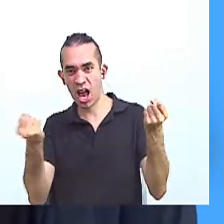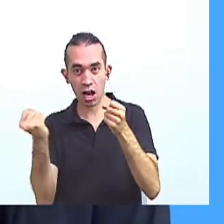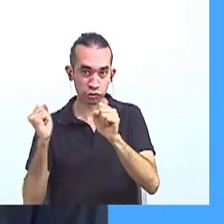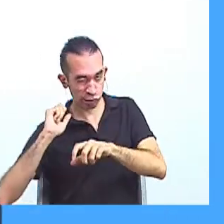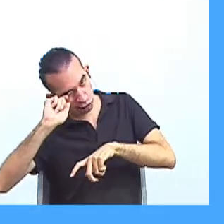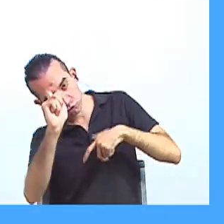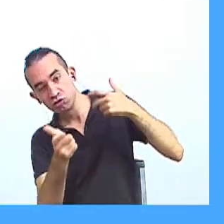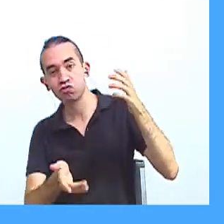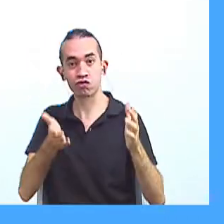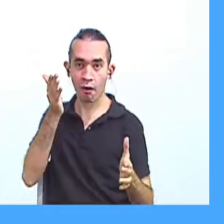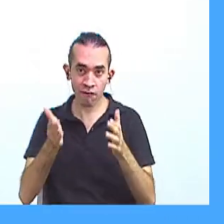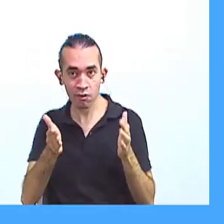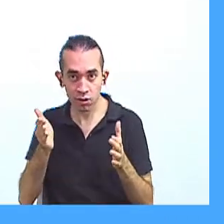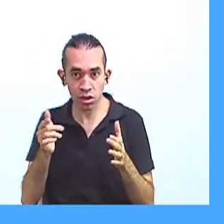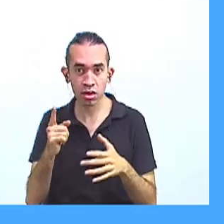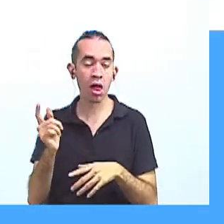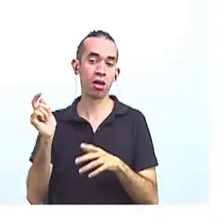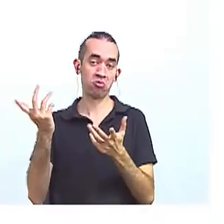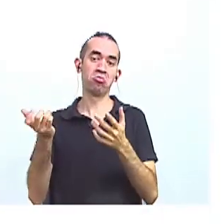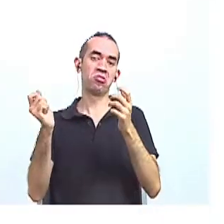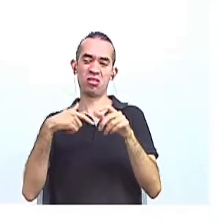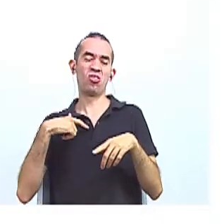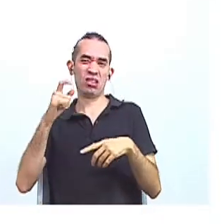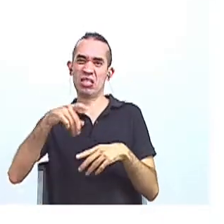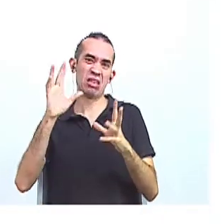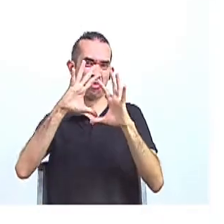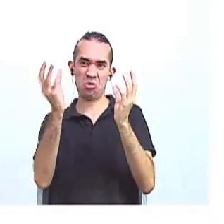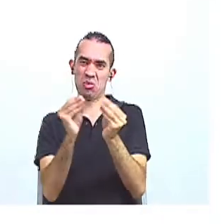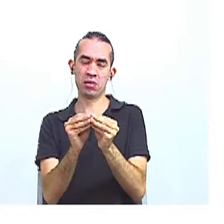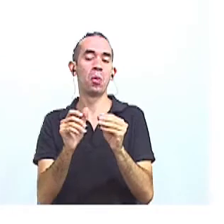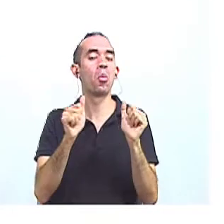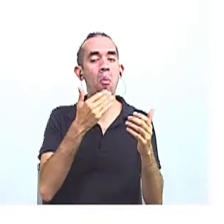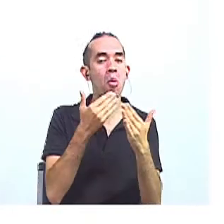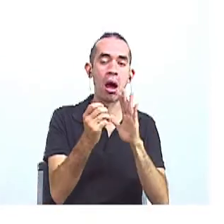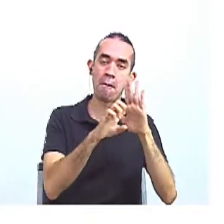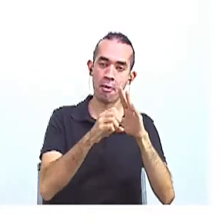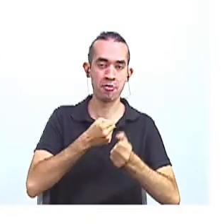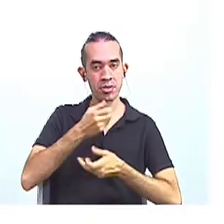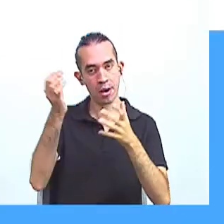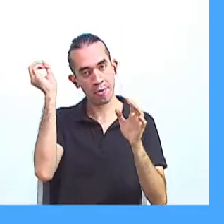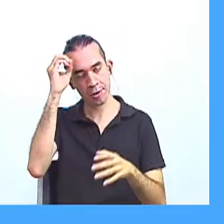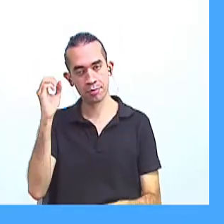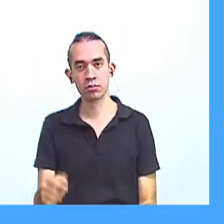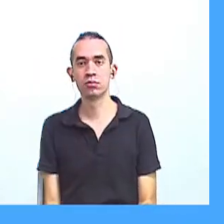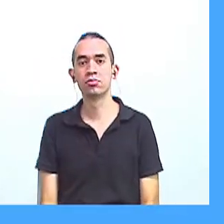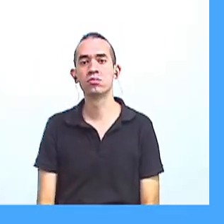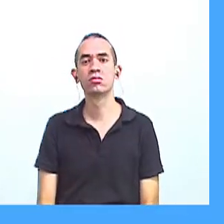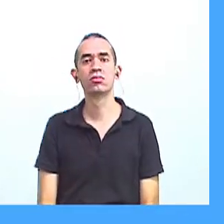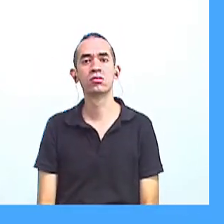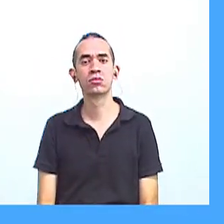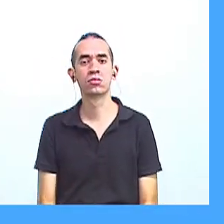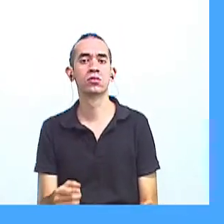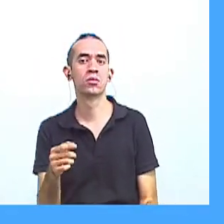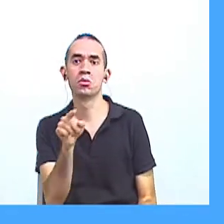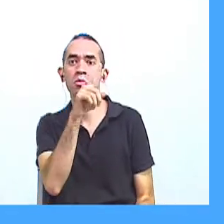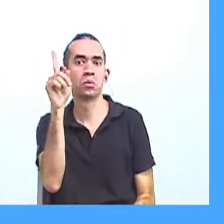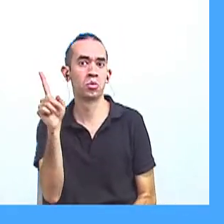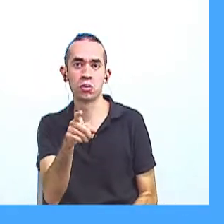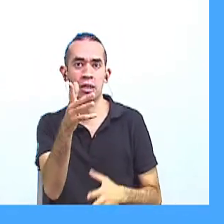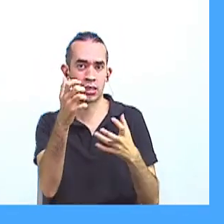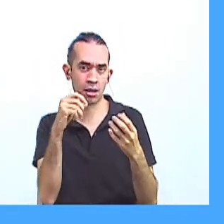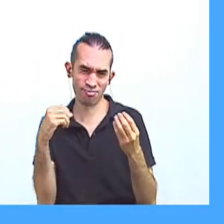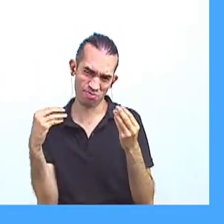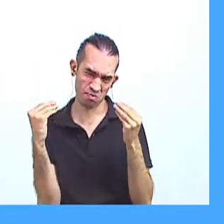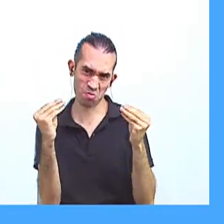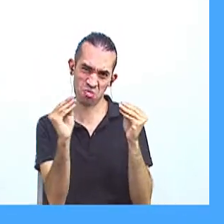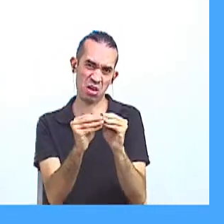examples of sentences to express opinion. Do you want to make your statement stronger? You